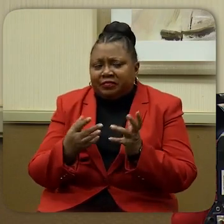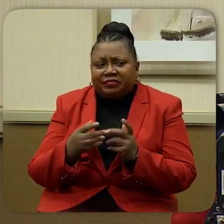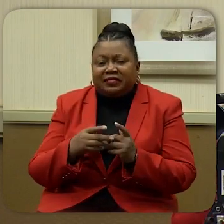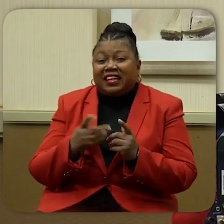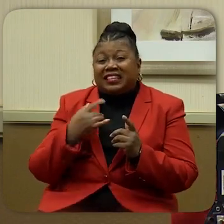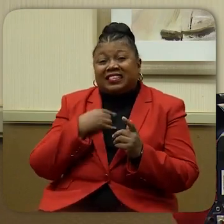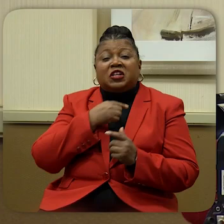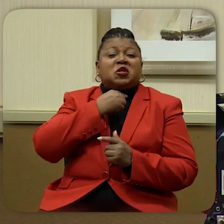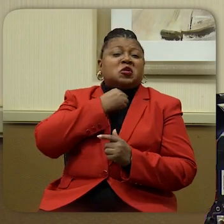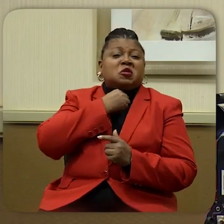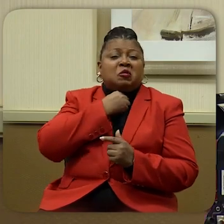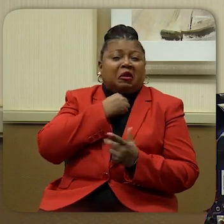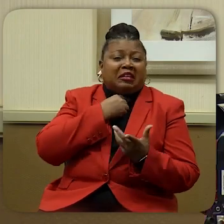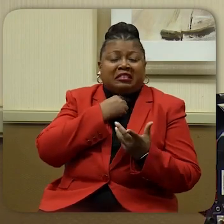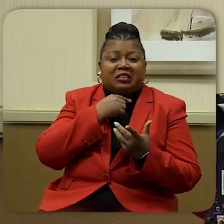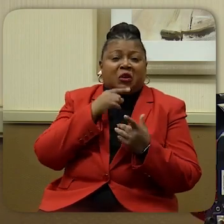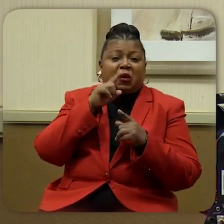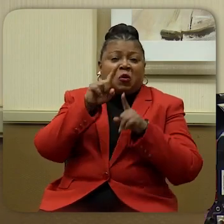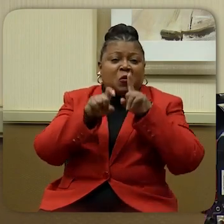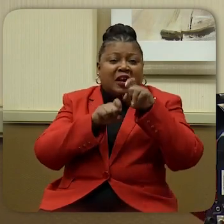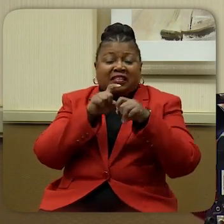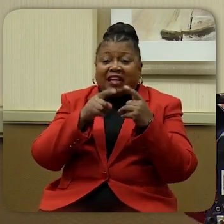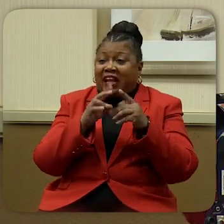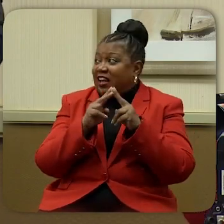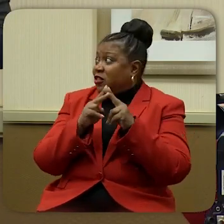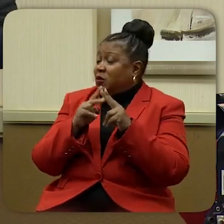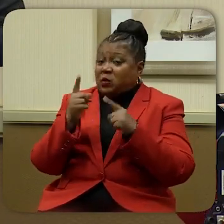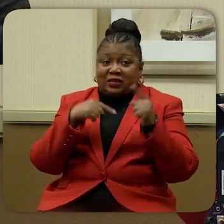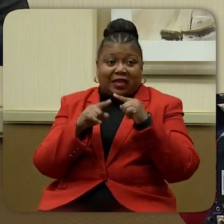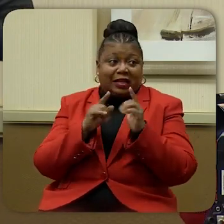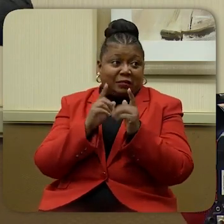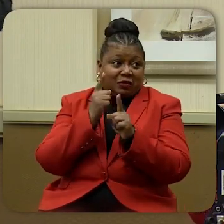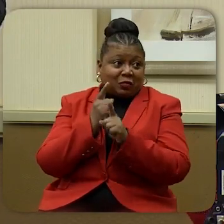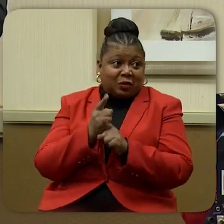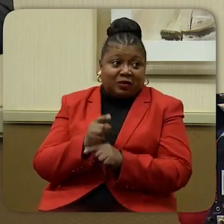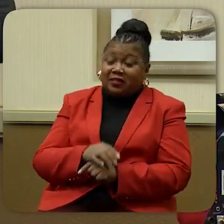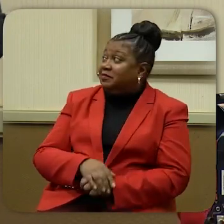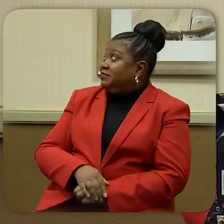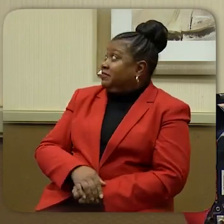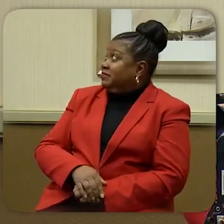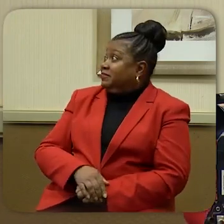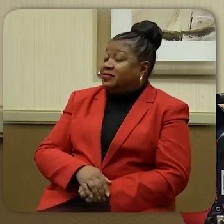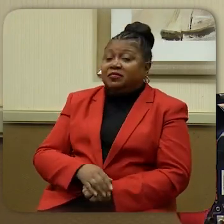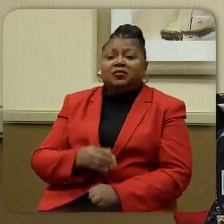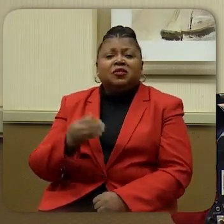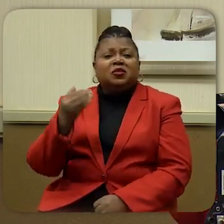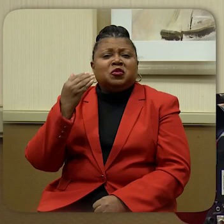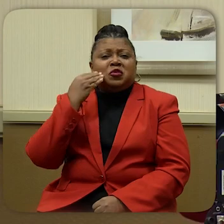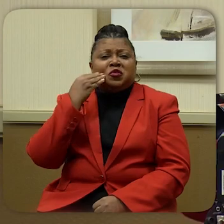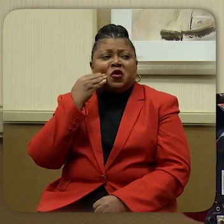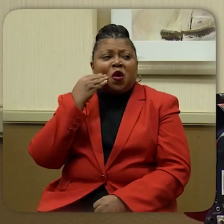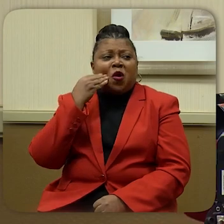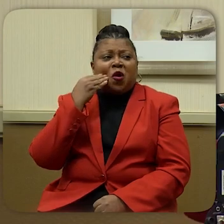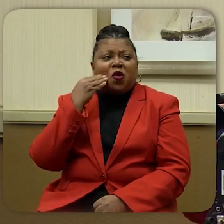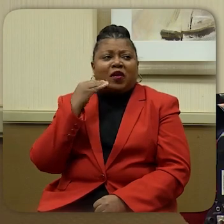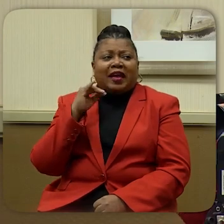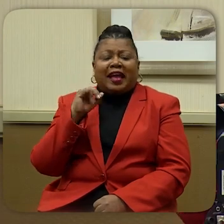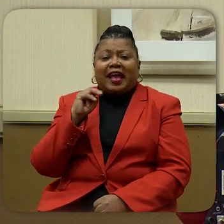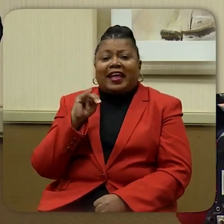It's kind of curious, questioning. Either of those signs would be appropriate. Do you know for